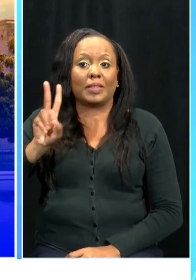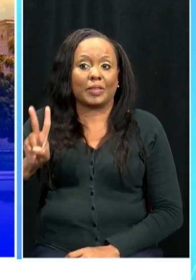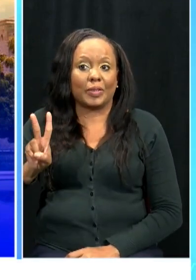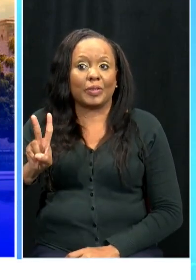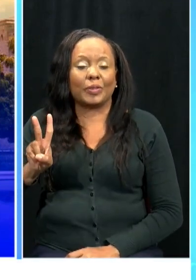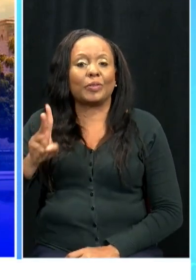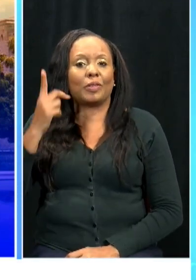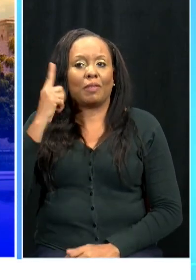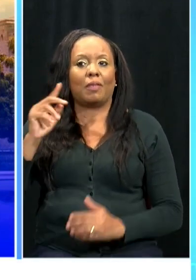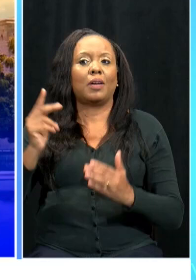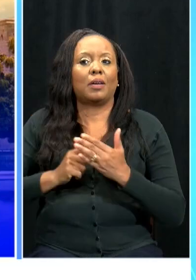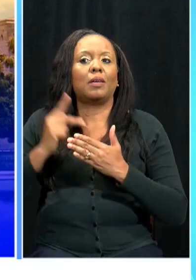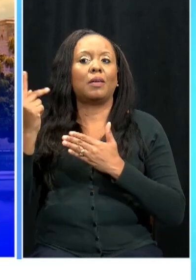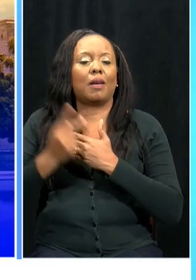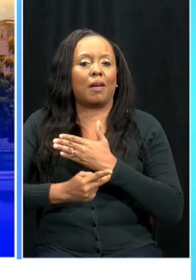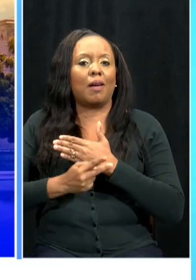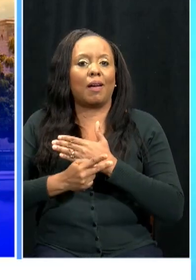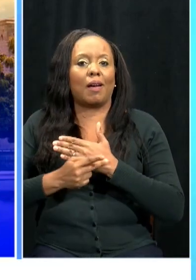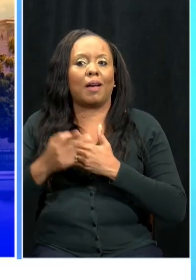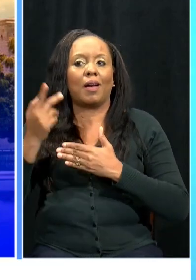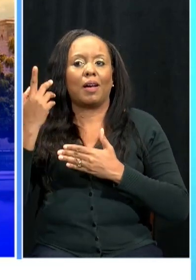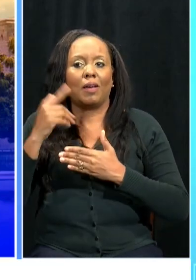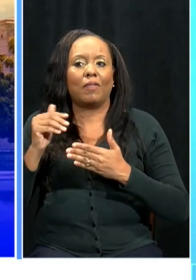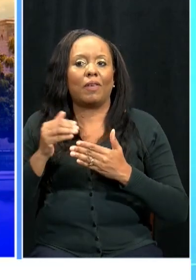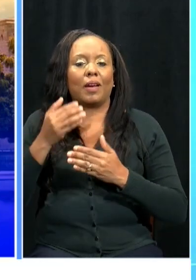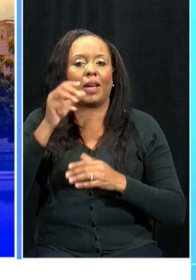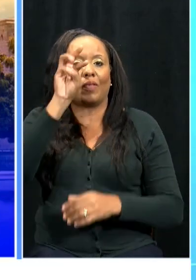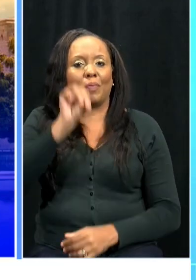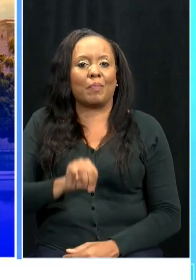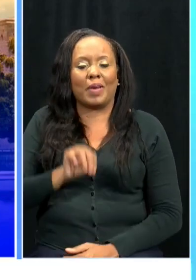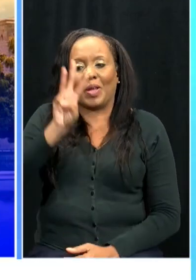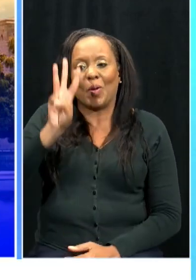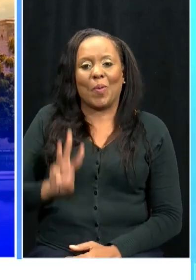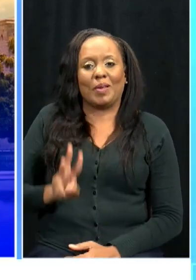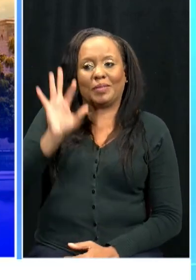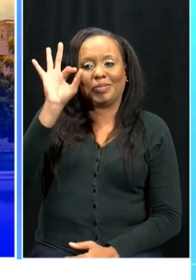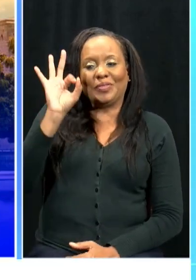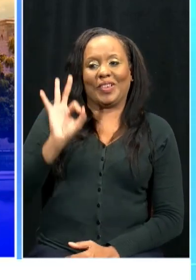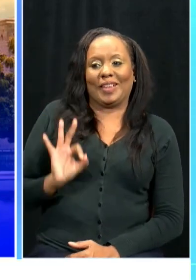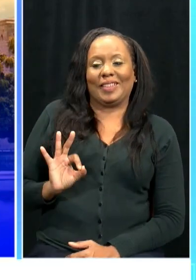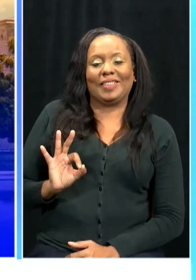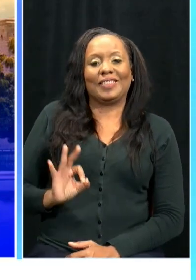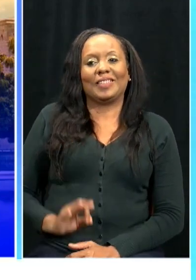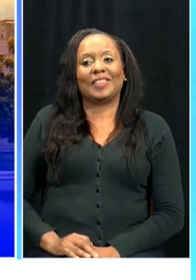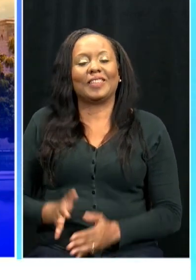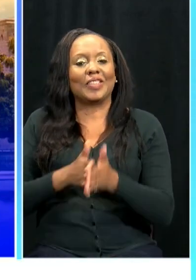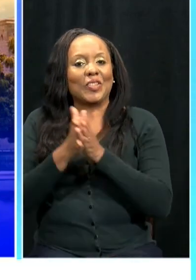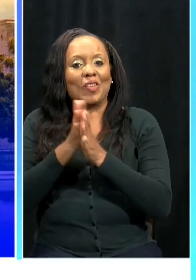time for the program we record at 1 o'clock every Monday, Wednesday, and Friday. Looking